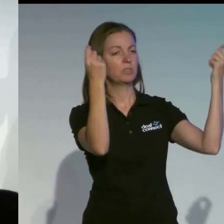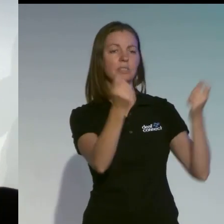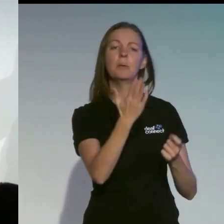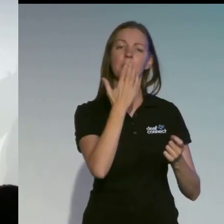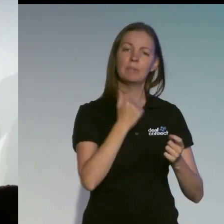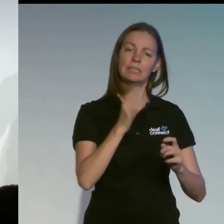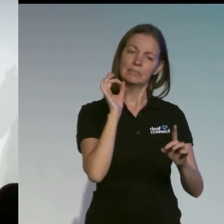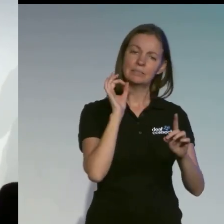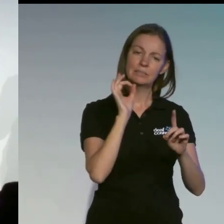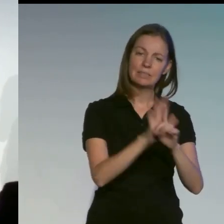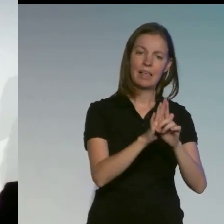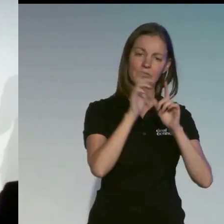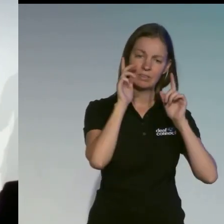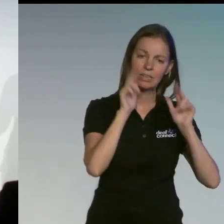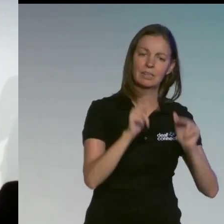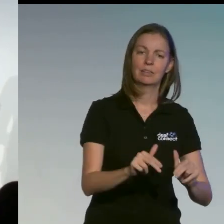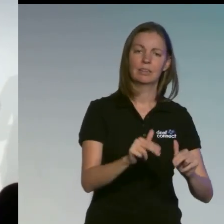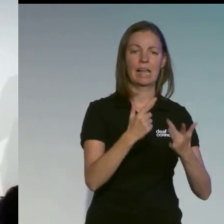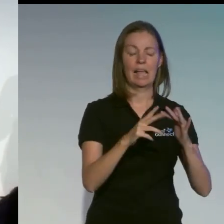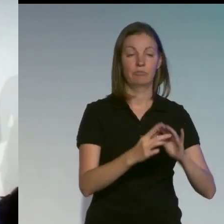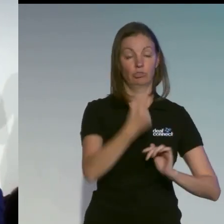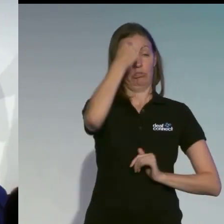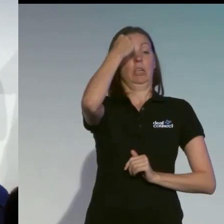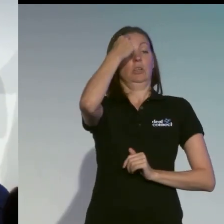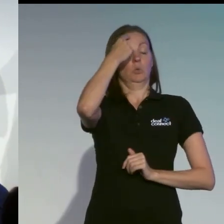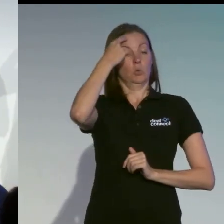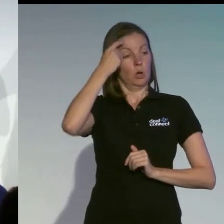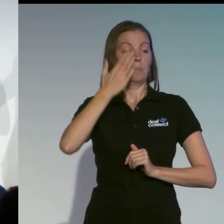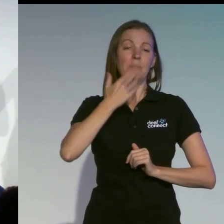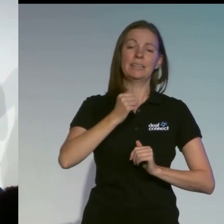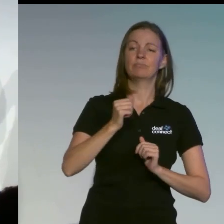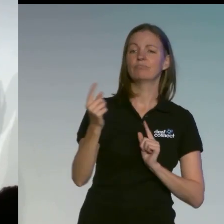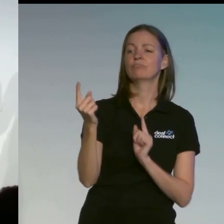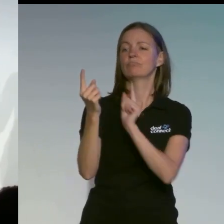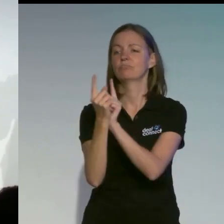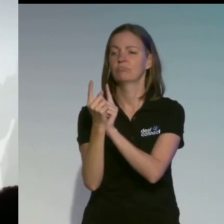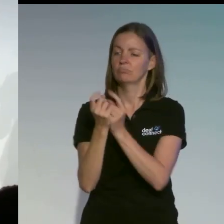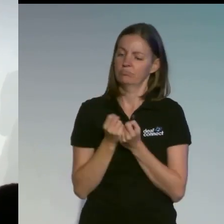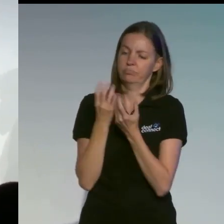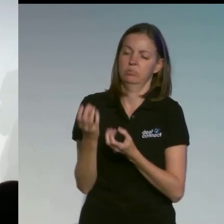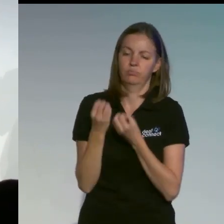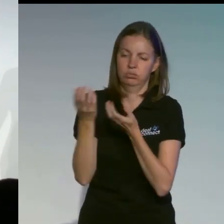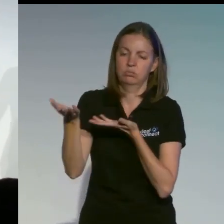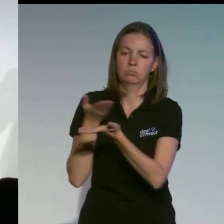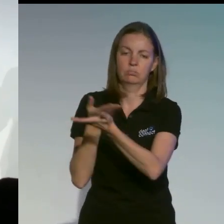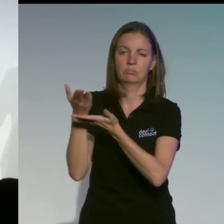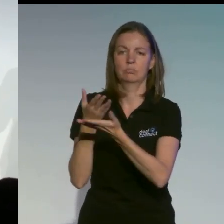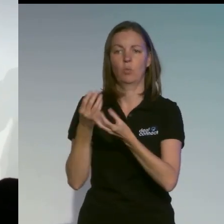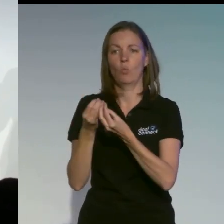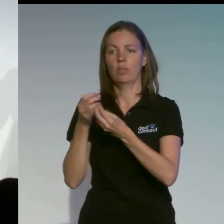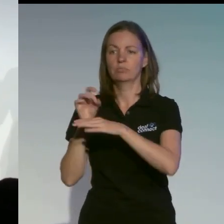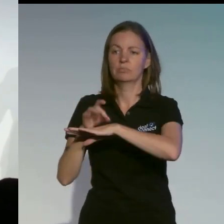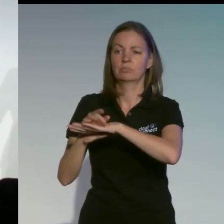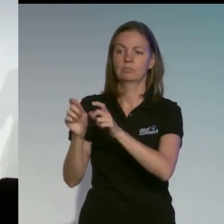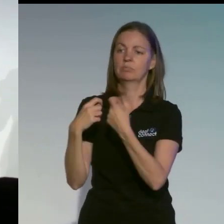some self-care. If this has triggered stuff for you, please come and talk to some of us or some of the pastoral team. And please now do, if you need